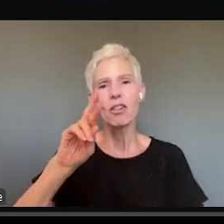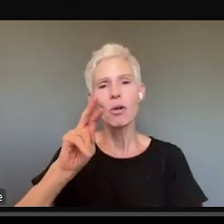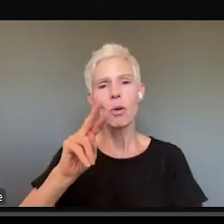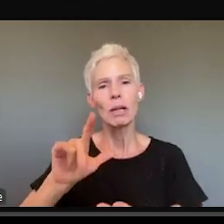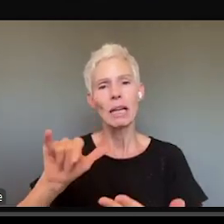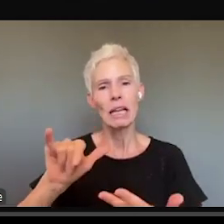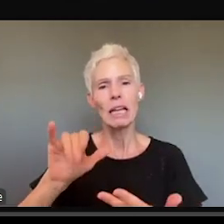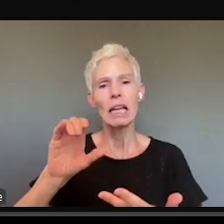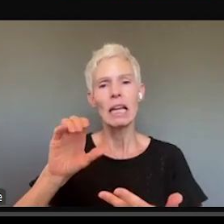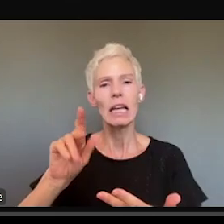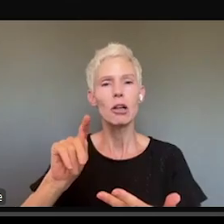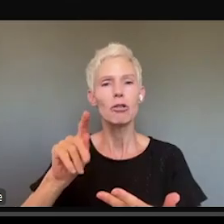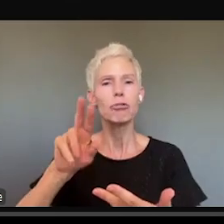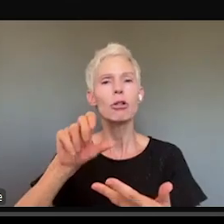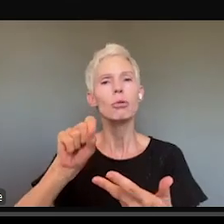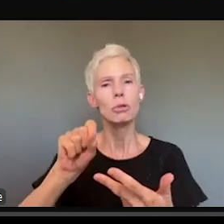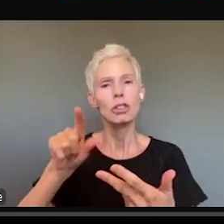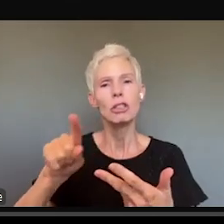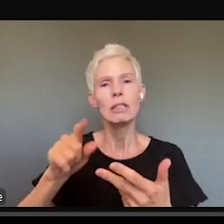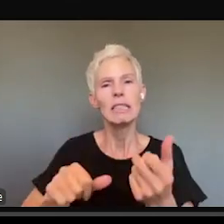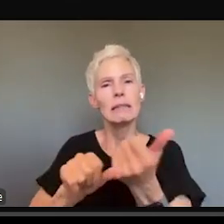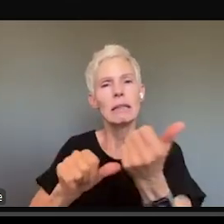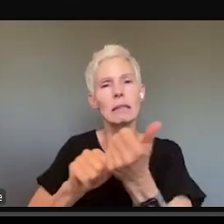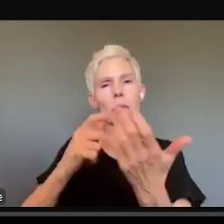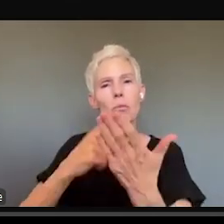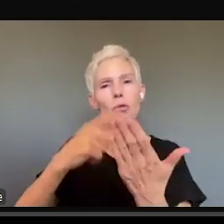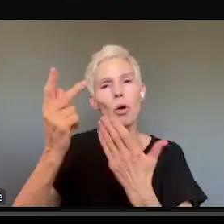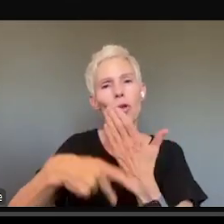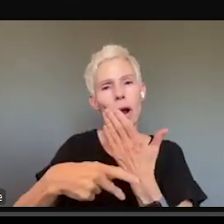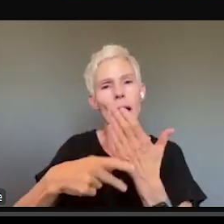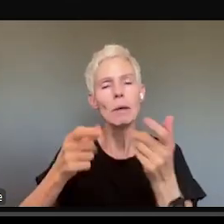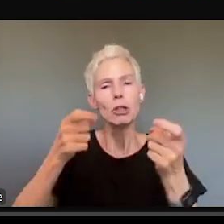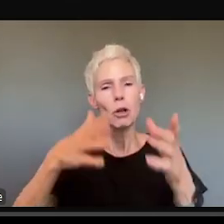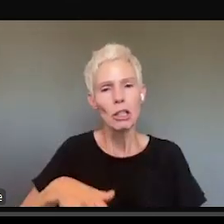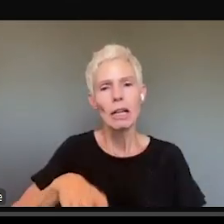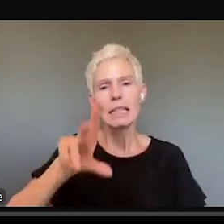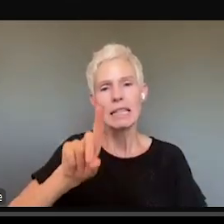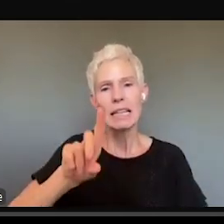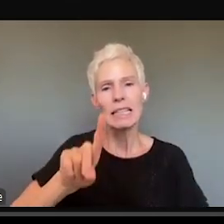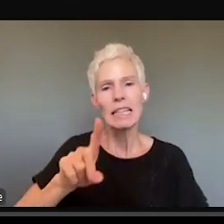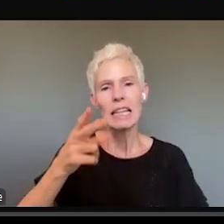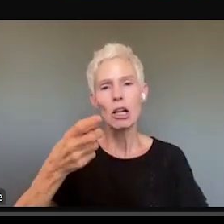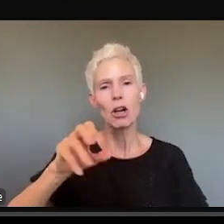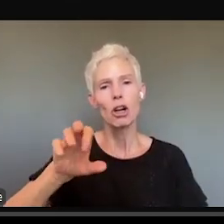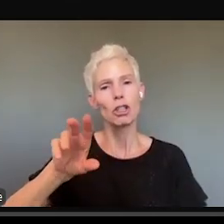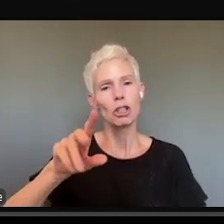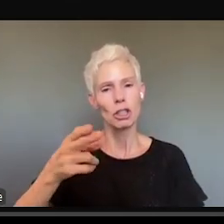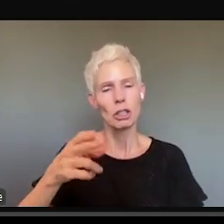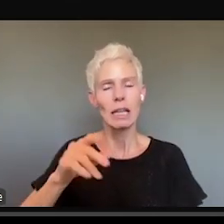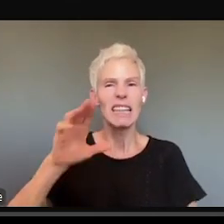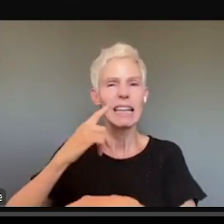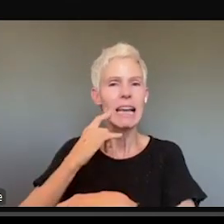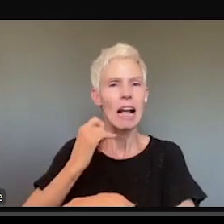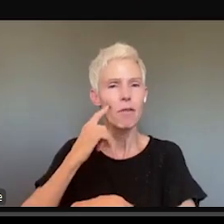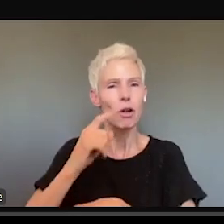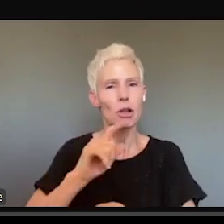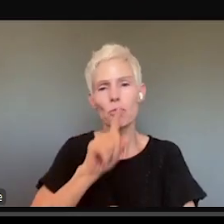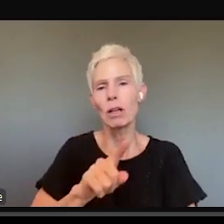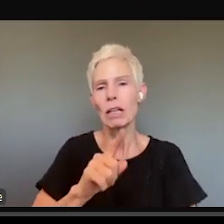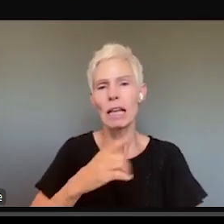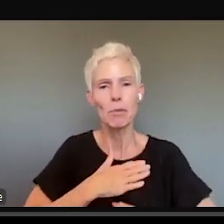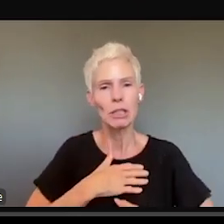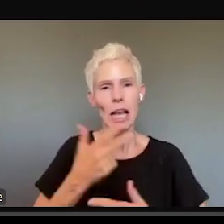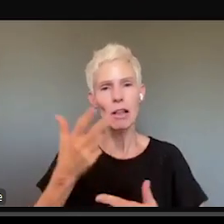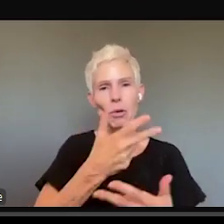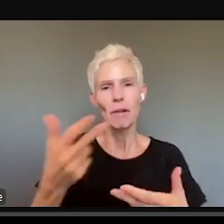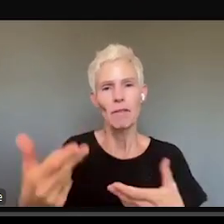Castaneda-Cruz, who is the Assistant Program Director at D.D. Hirsch Suicide Prevention Center in California. So I'm appreciative of the three of you